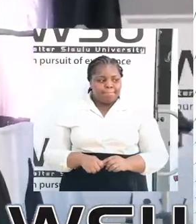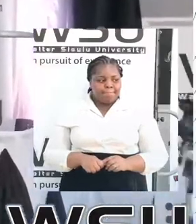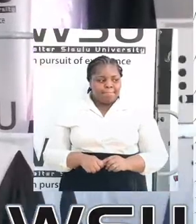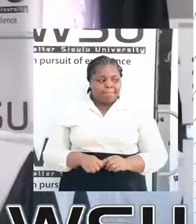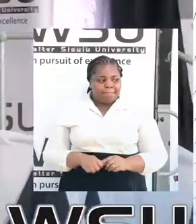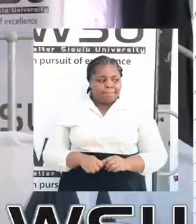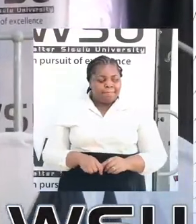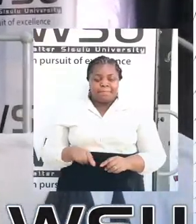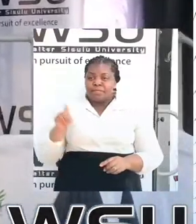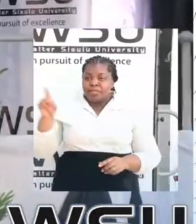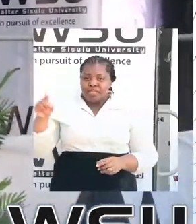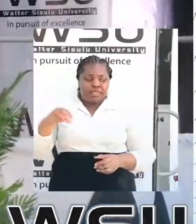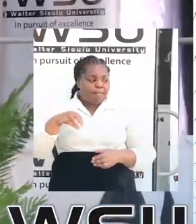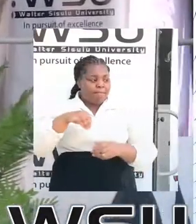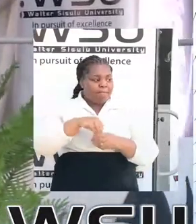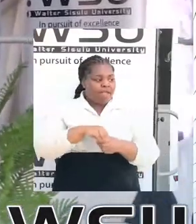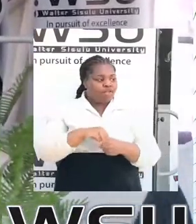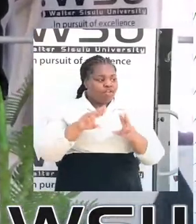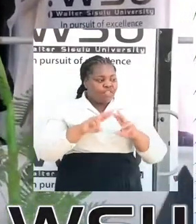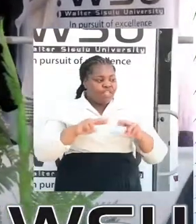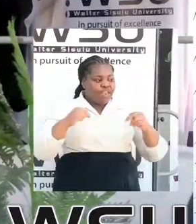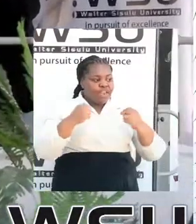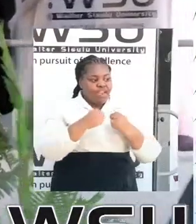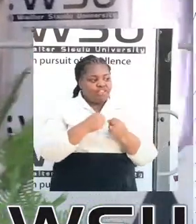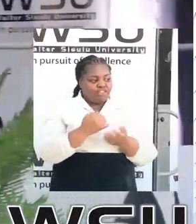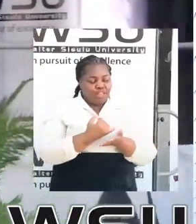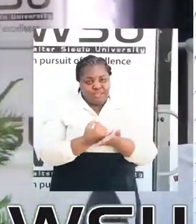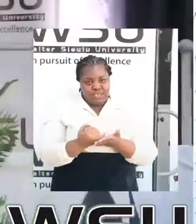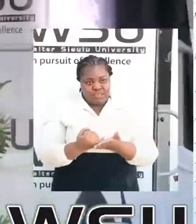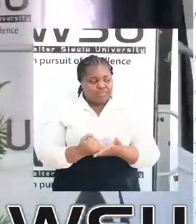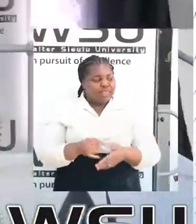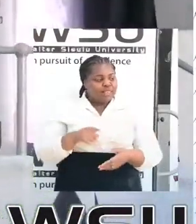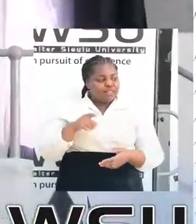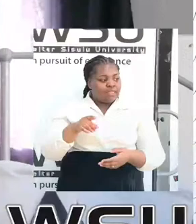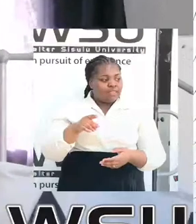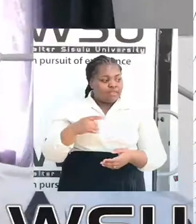This is part of the national debt that is